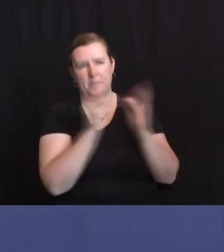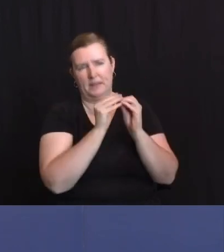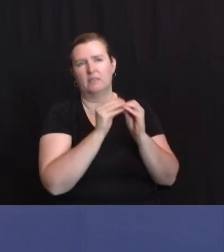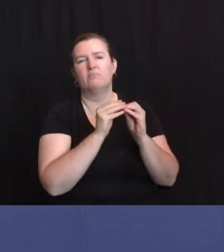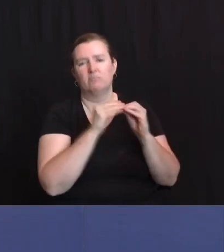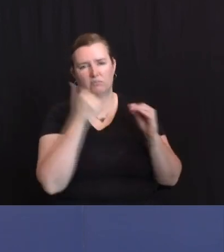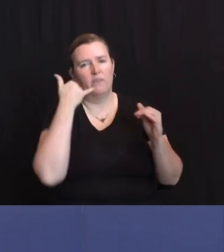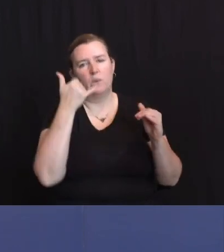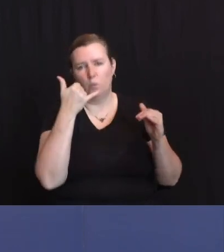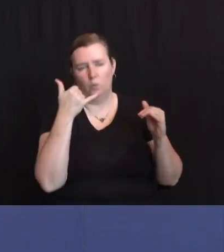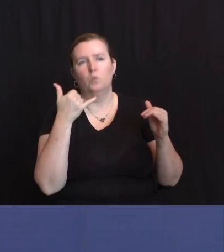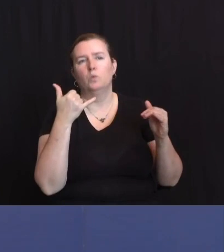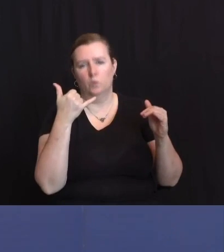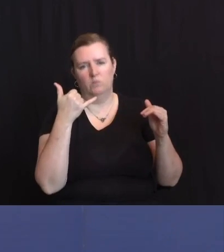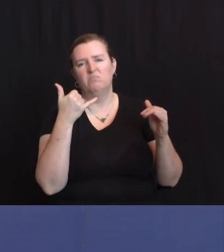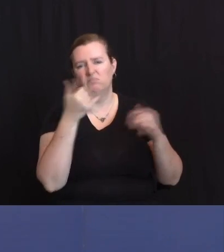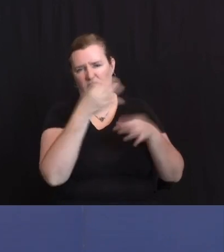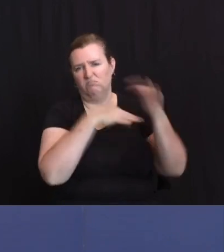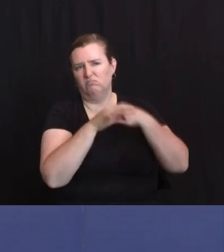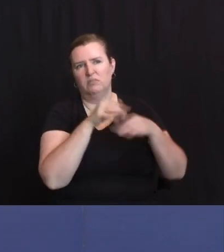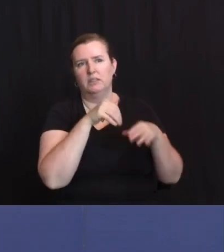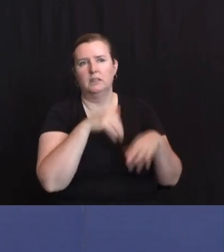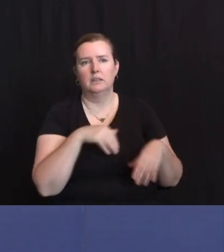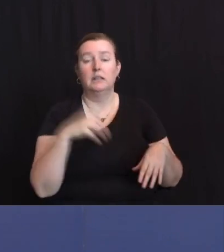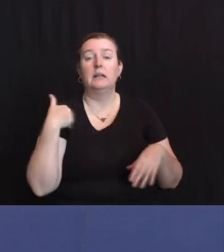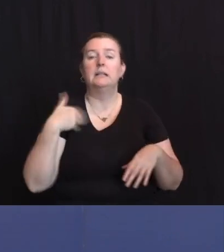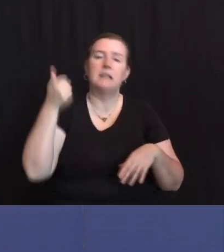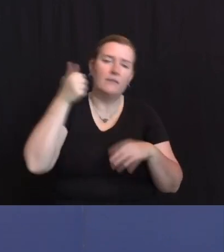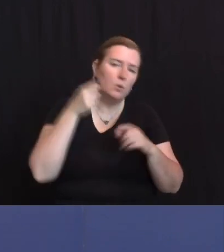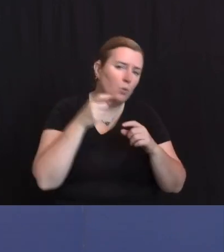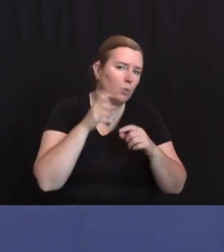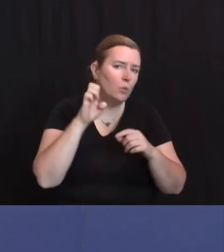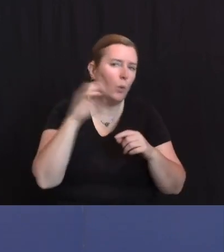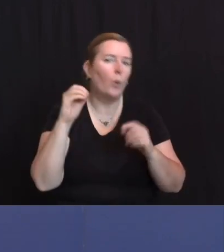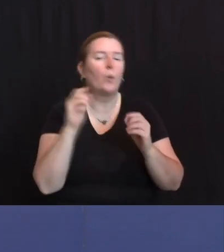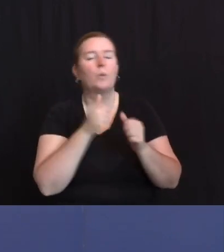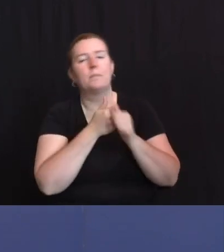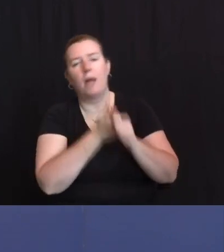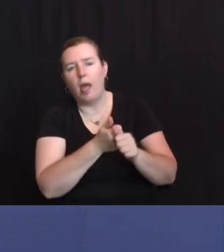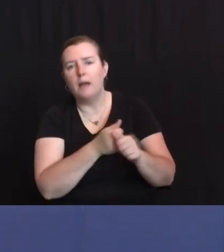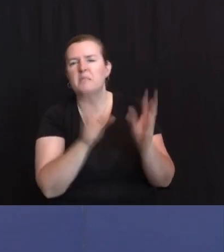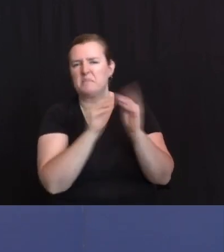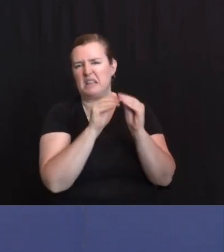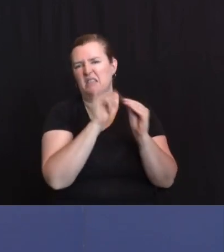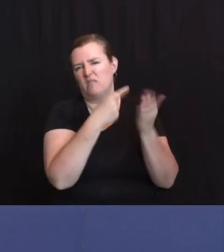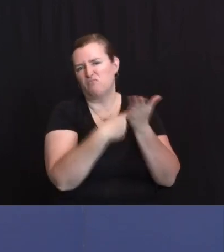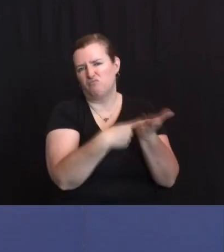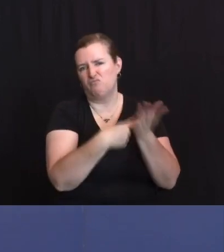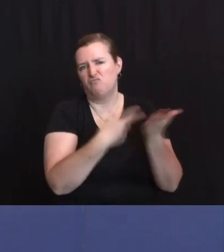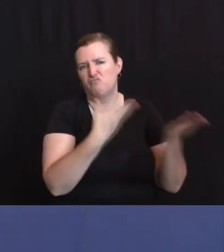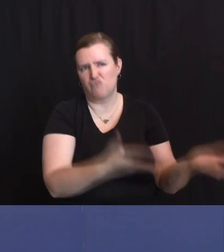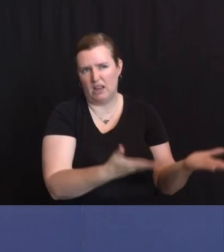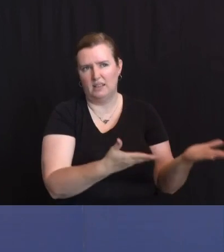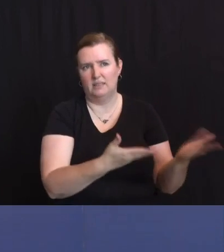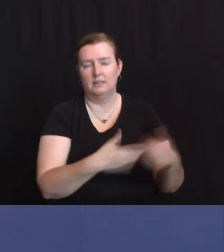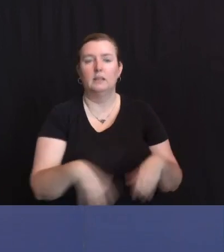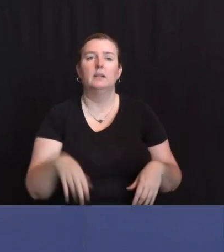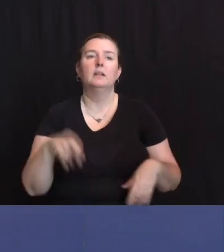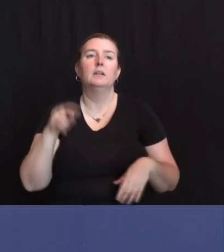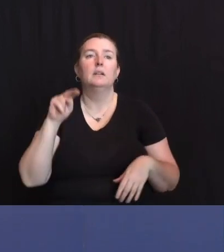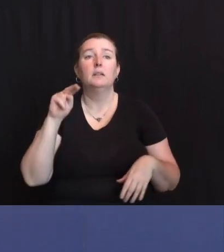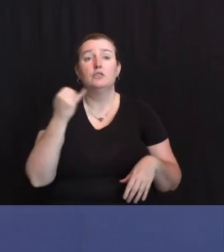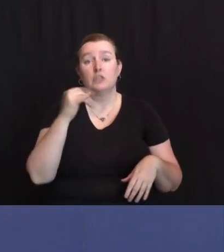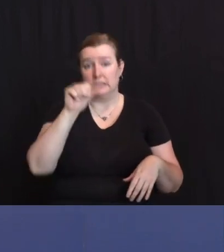Certainly EO compliance will be one of the issues on the agenda. The 10 Forest Fire Service members are on the line as we